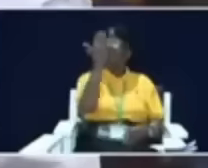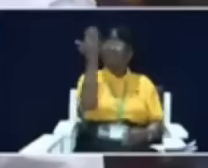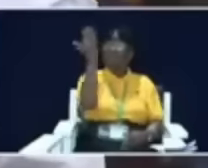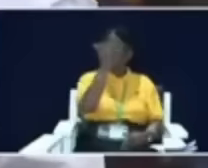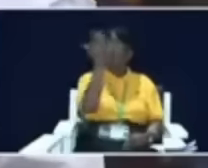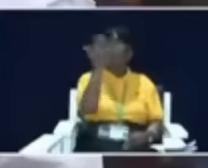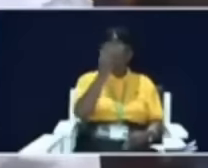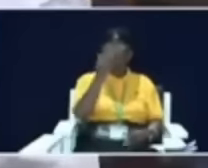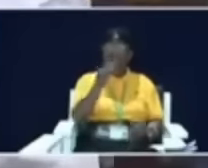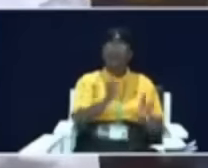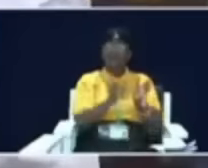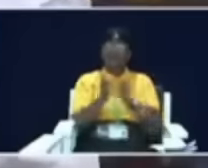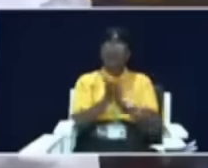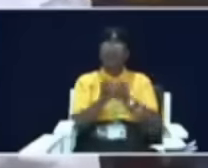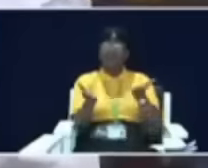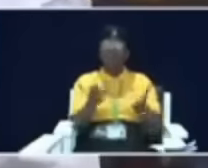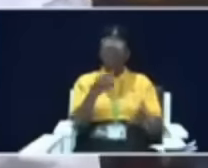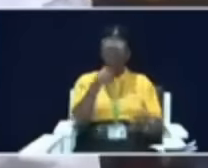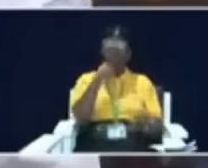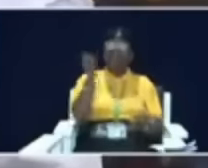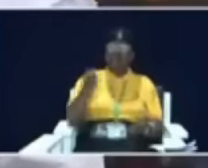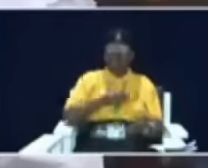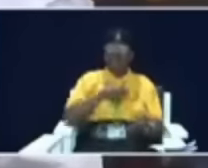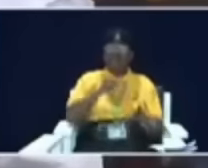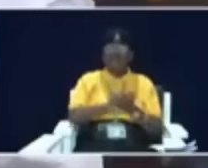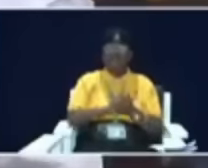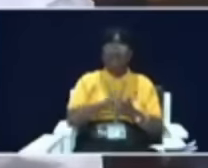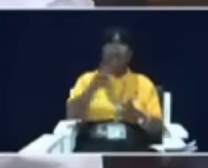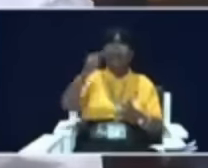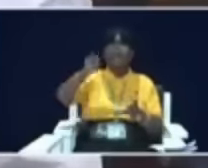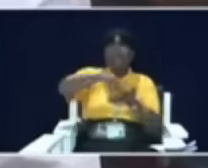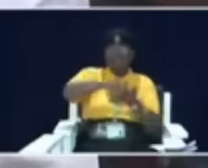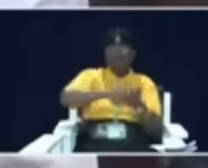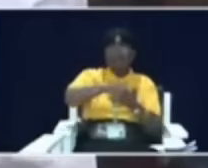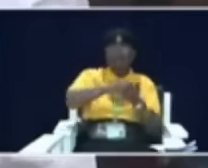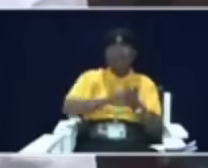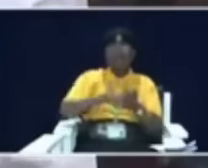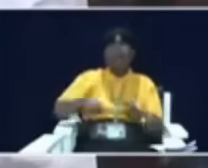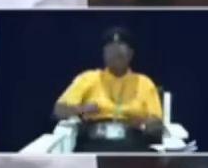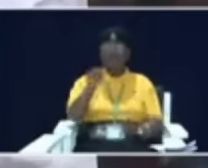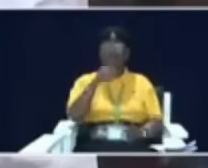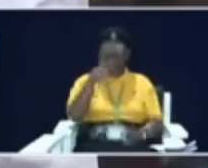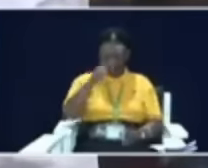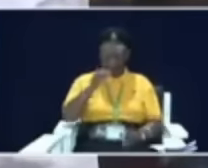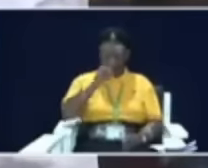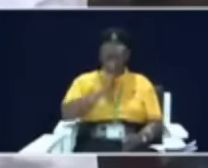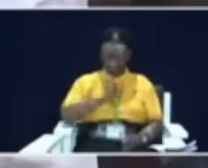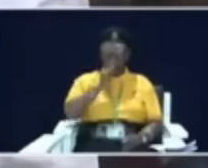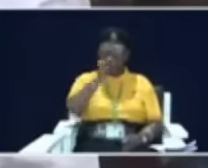The Bible tells us that the weak should say, I am strong.